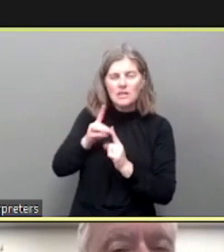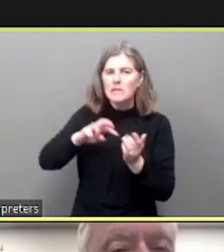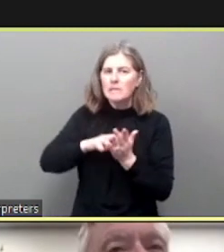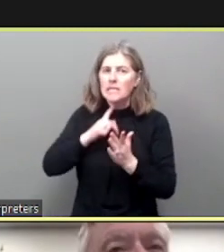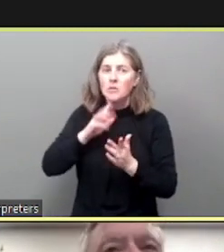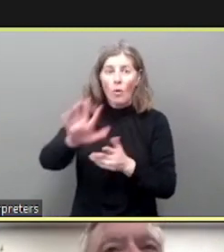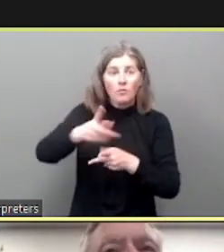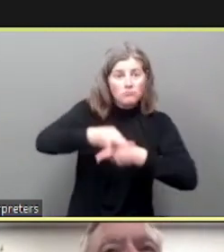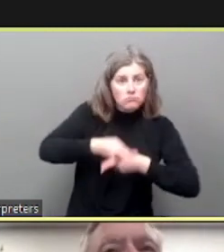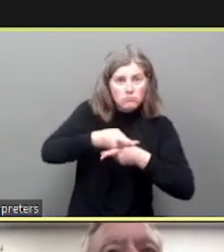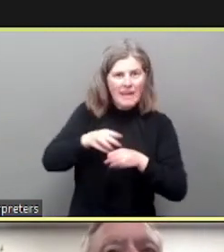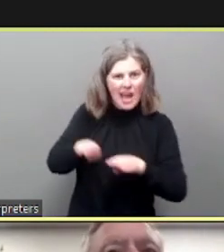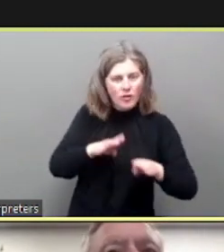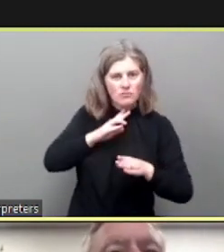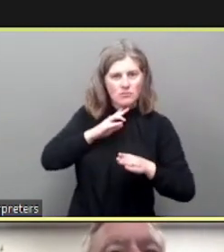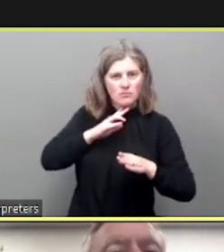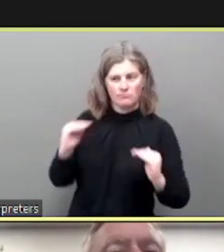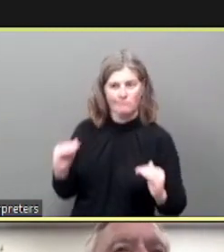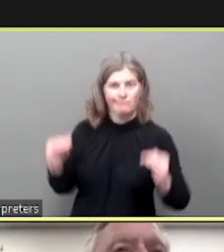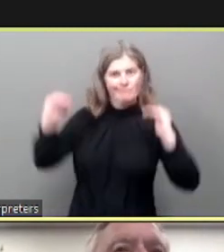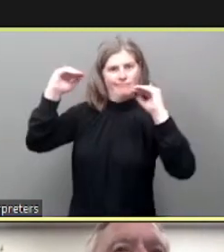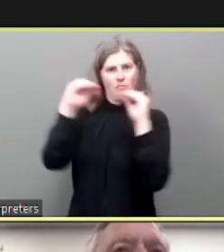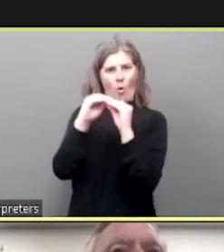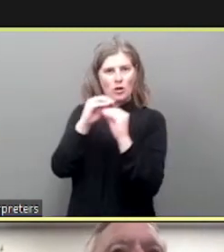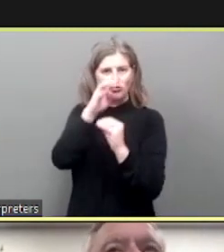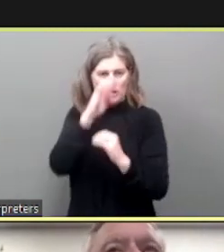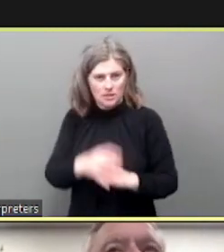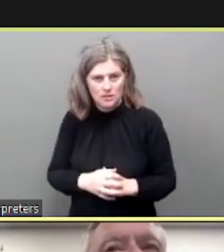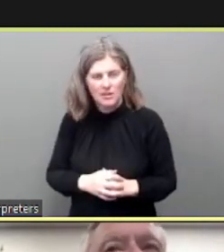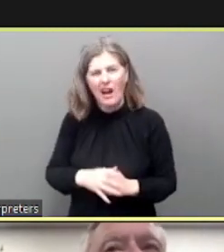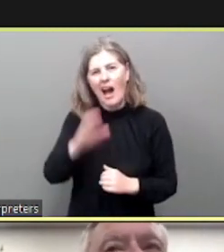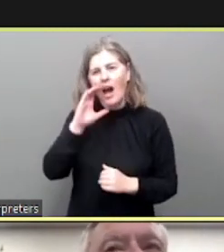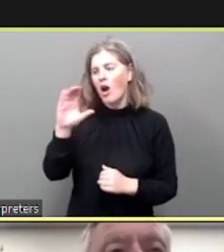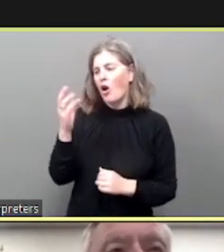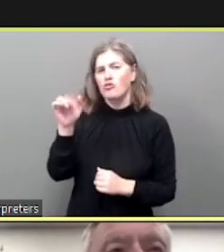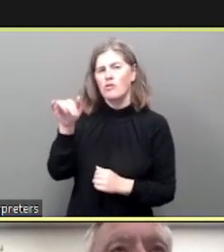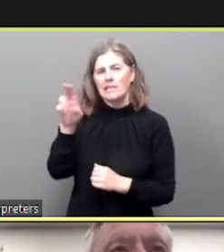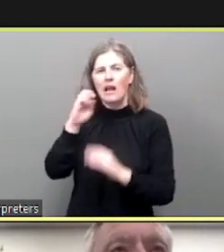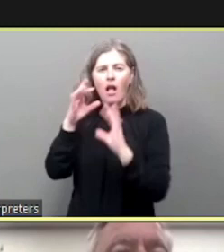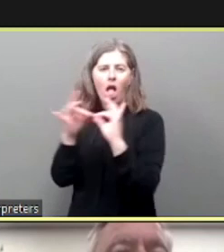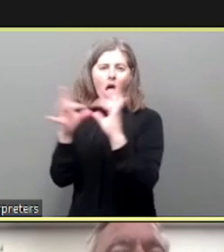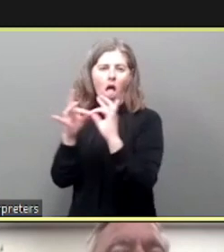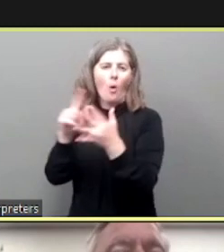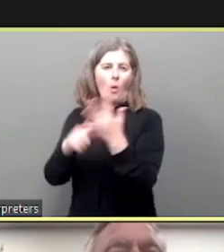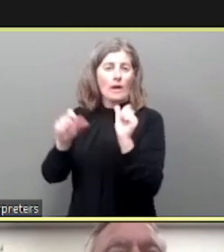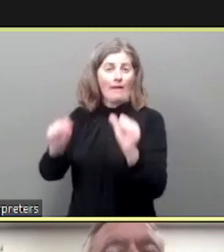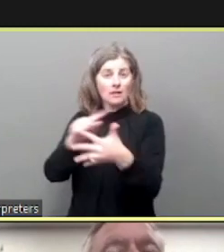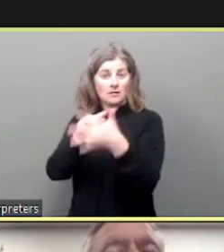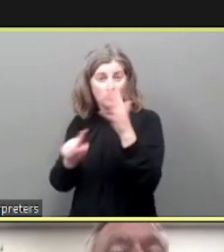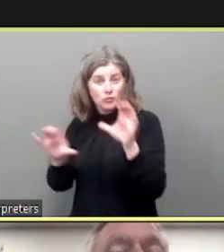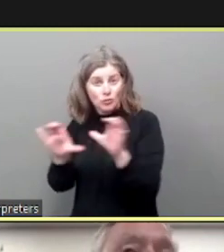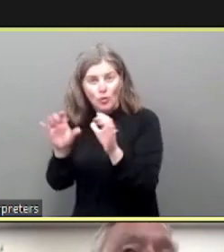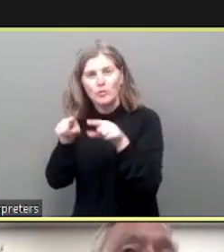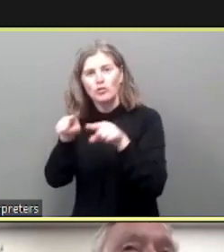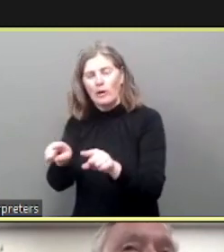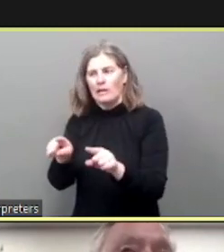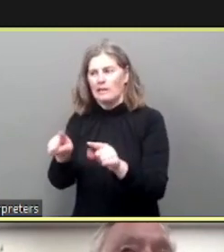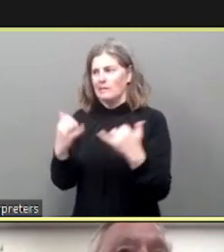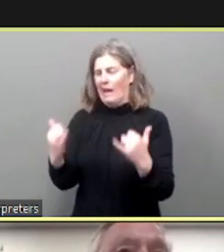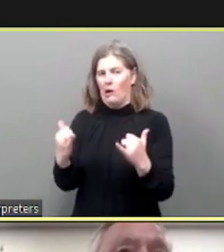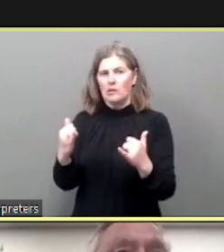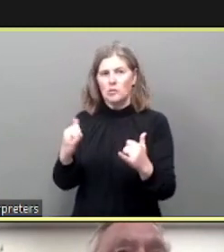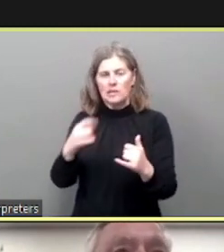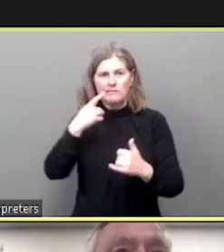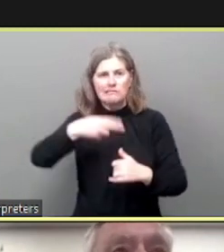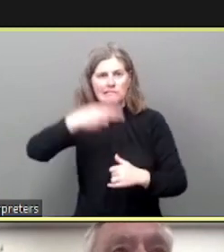as careful. I think Christine walked through those things that we all can be doing during a time of extreme risk